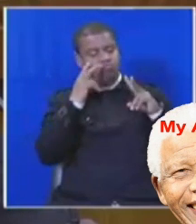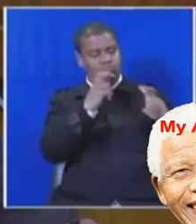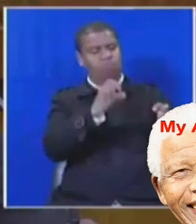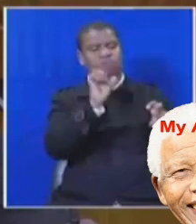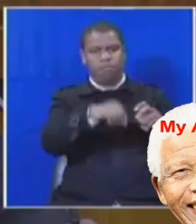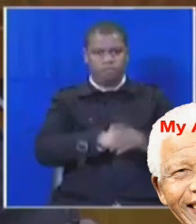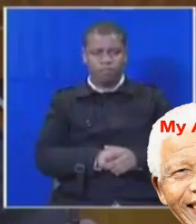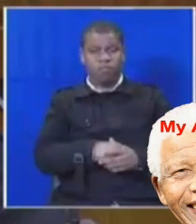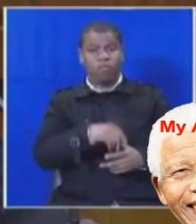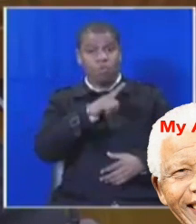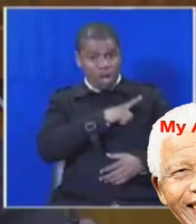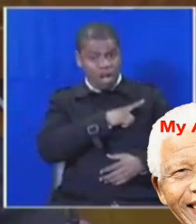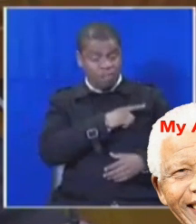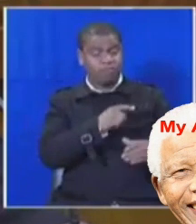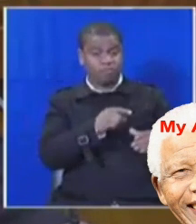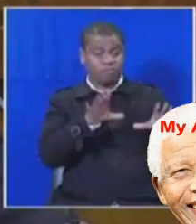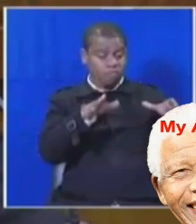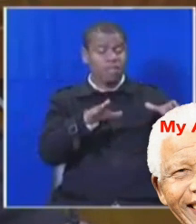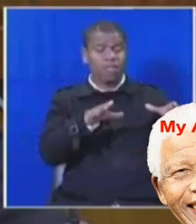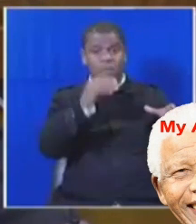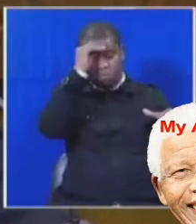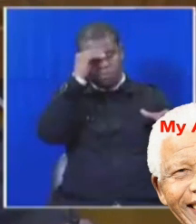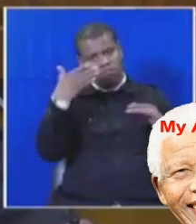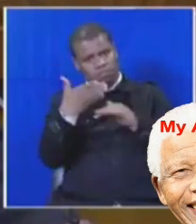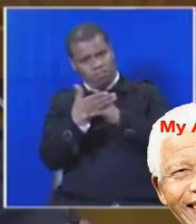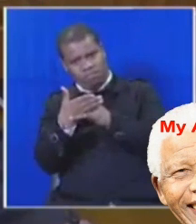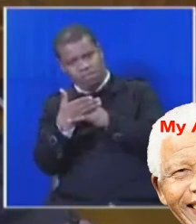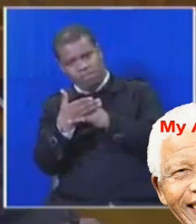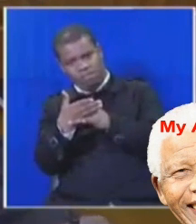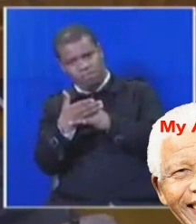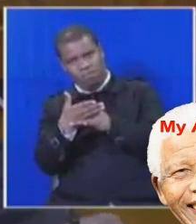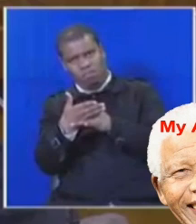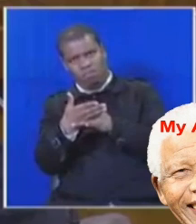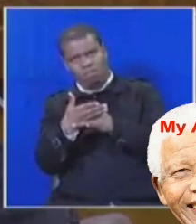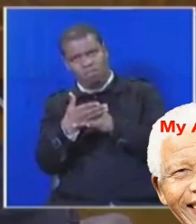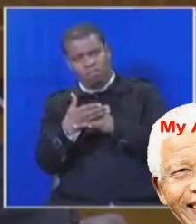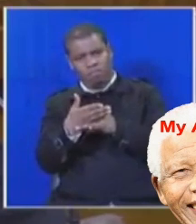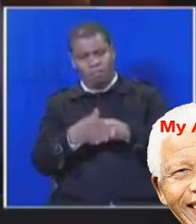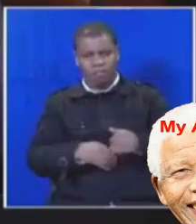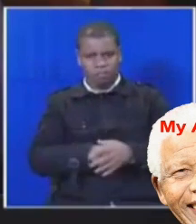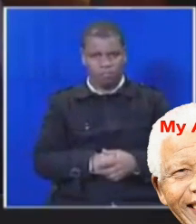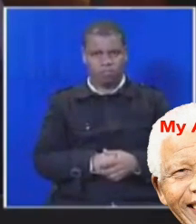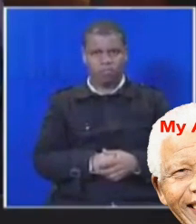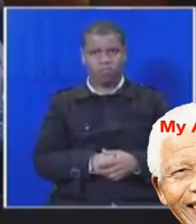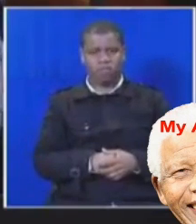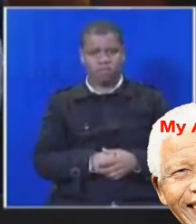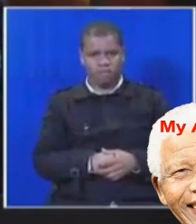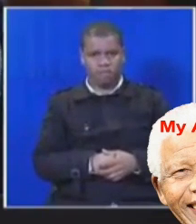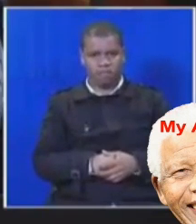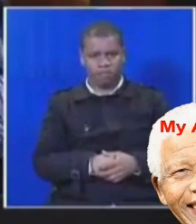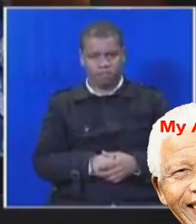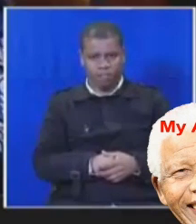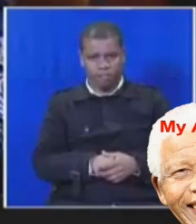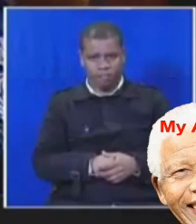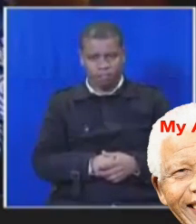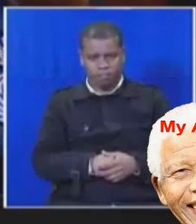For party caucus issues. On a point of order, Chair. Order. Honorable member, what's your point of